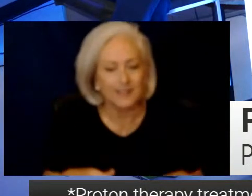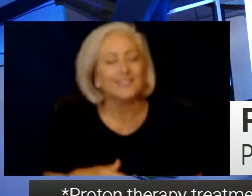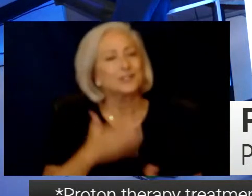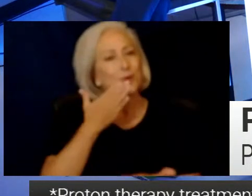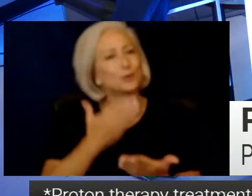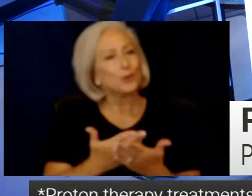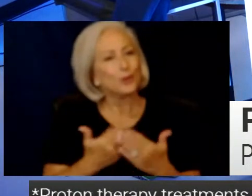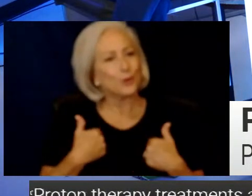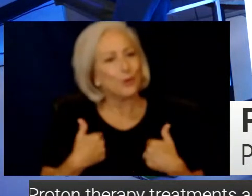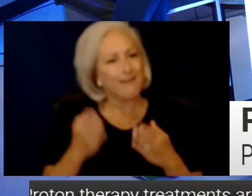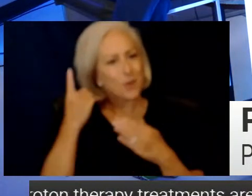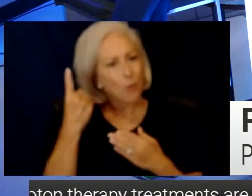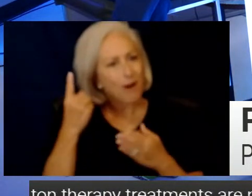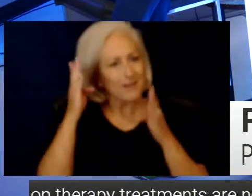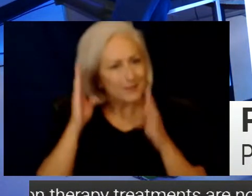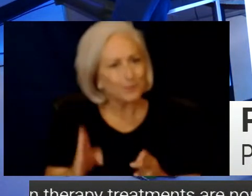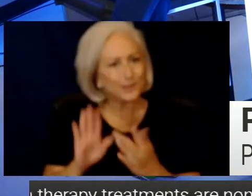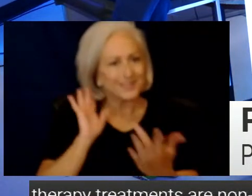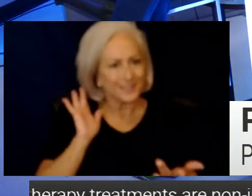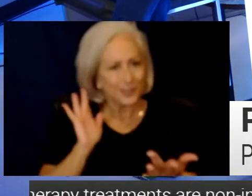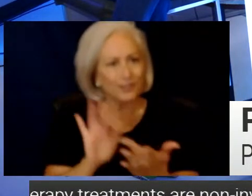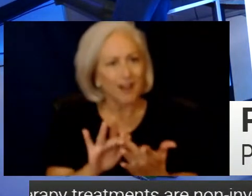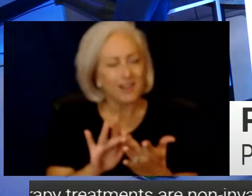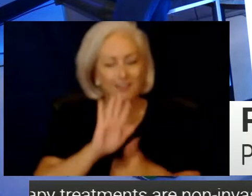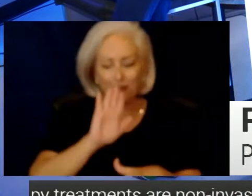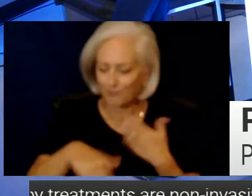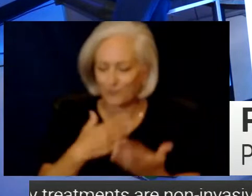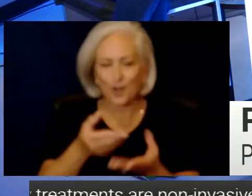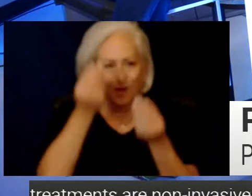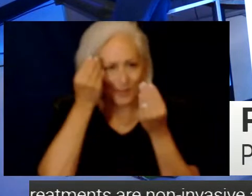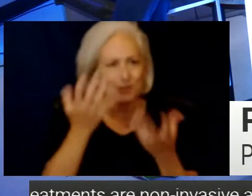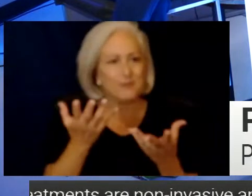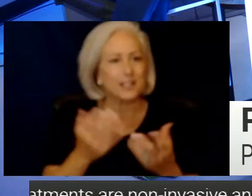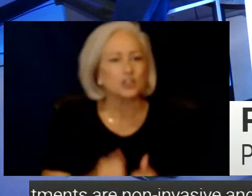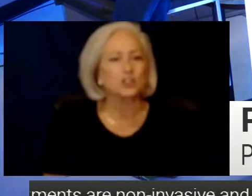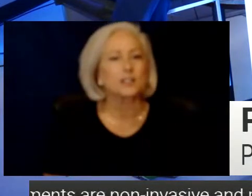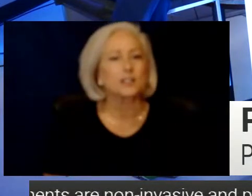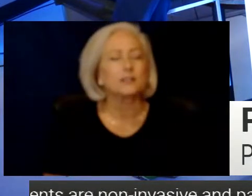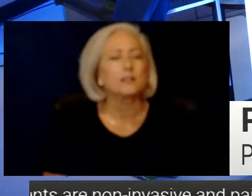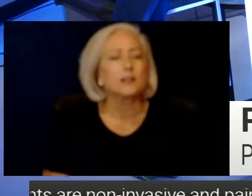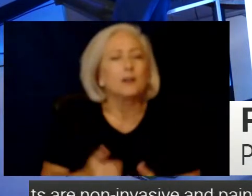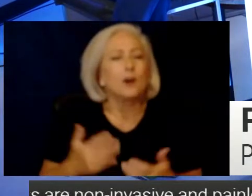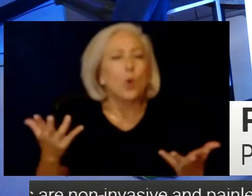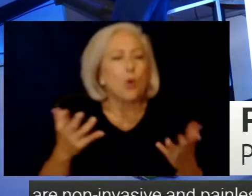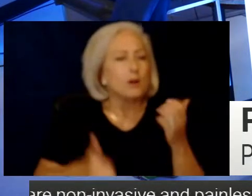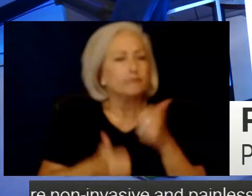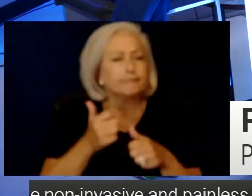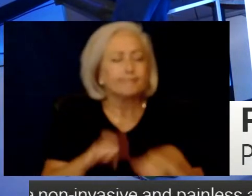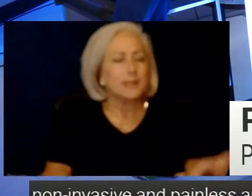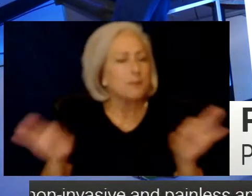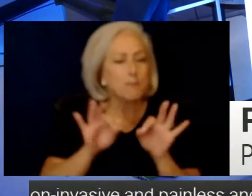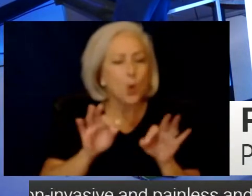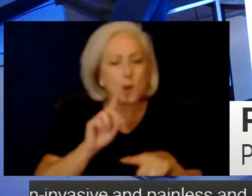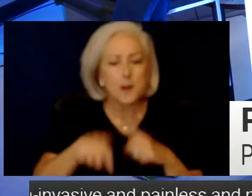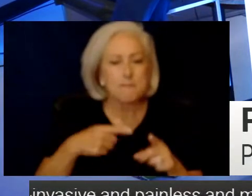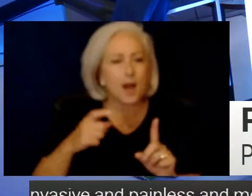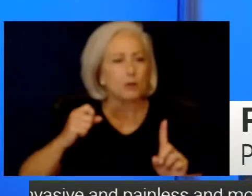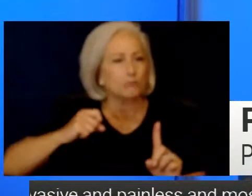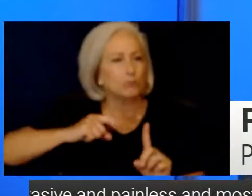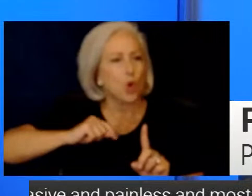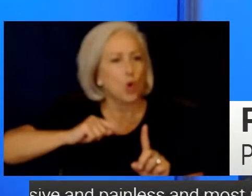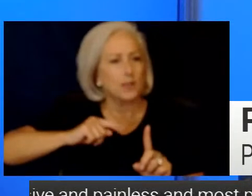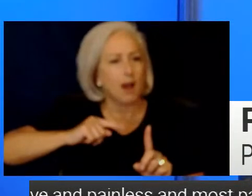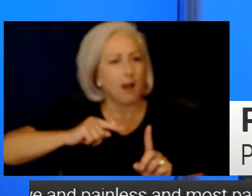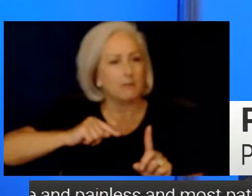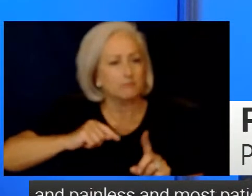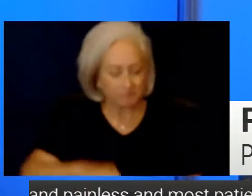other patients that you are seeing coming through too. What sticks out most in your mind around the proton? Well, how is that different than other areas? I've